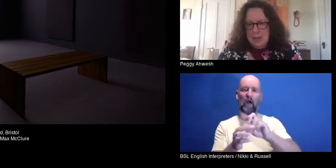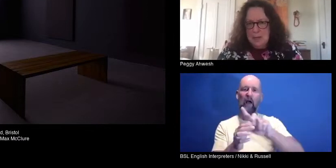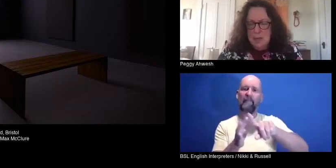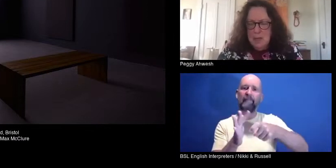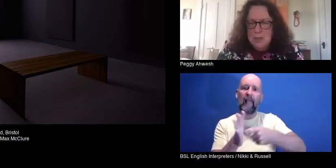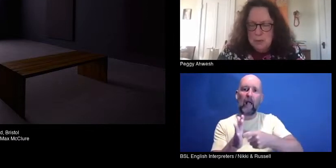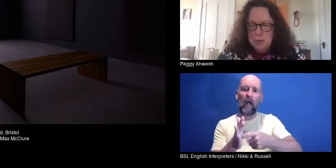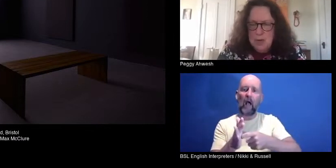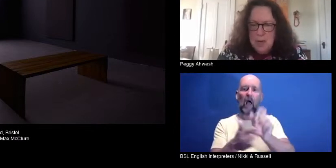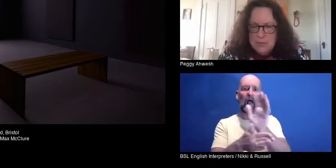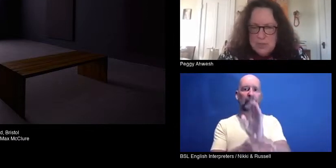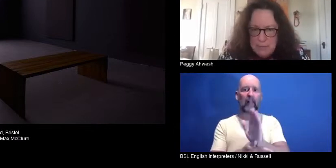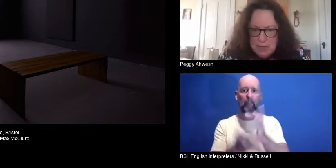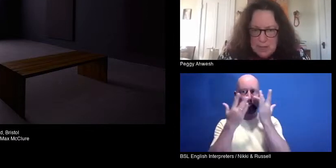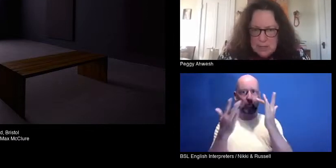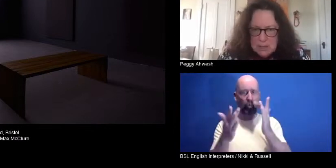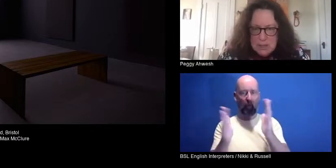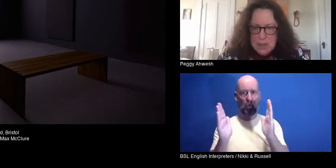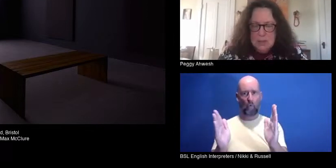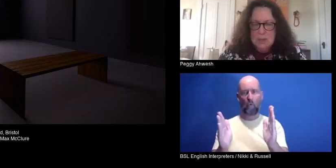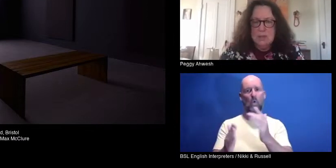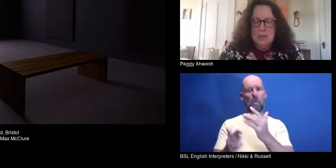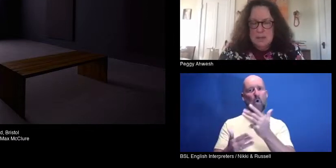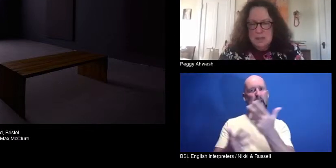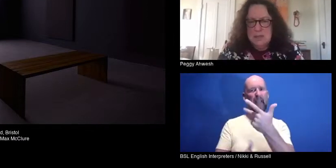solidly in a certain kind of 70s